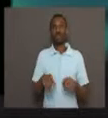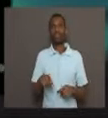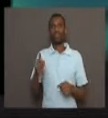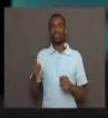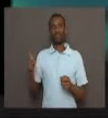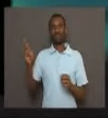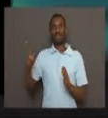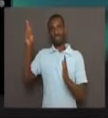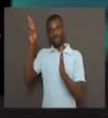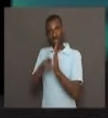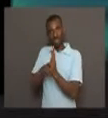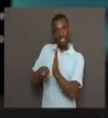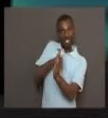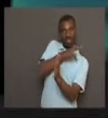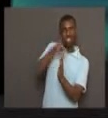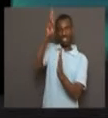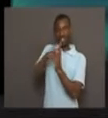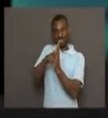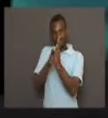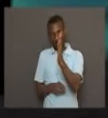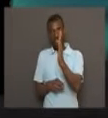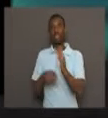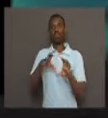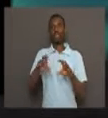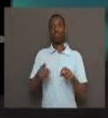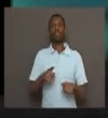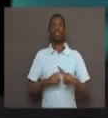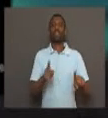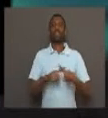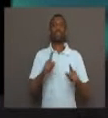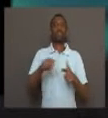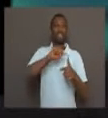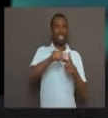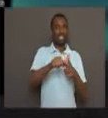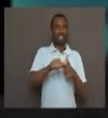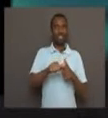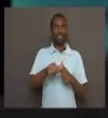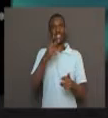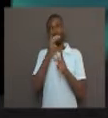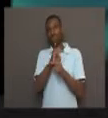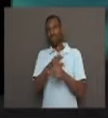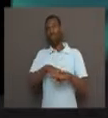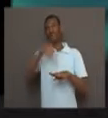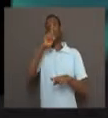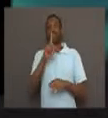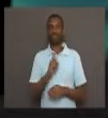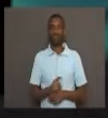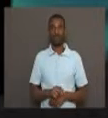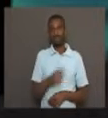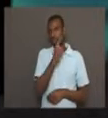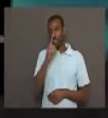deflected at much larger angles than expected, even in some